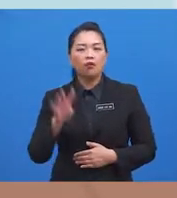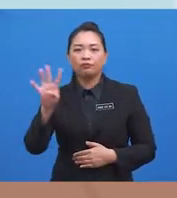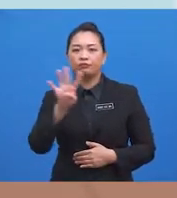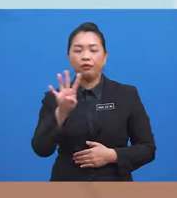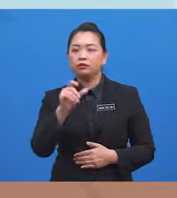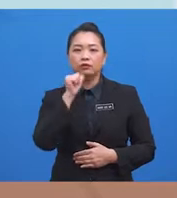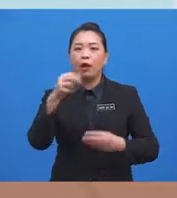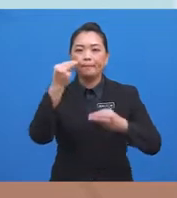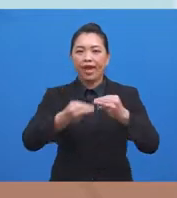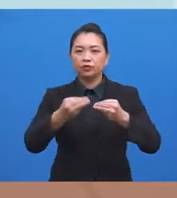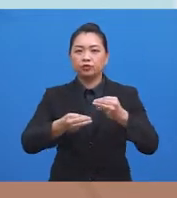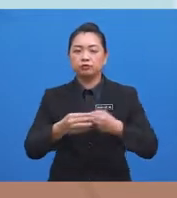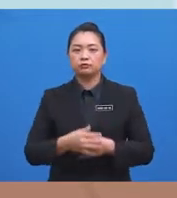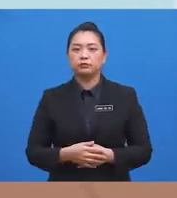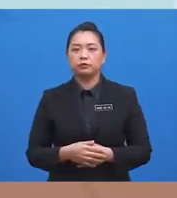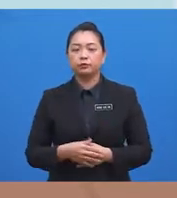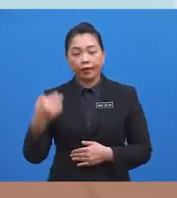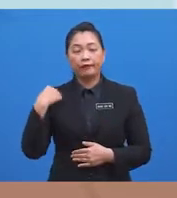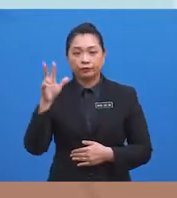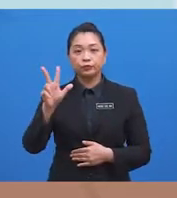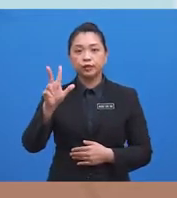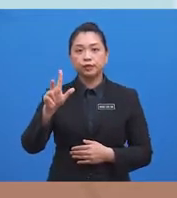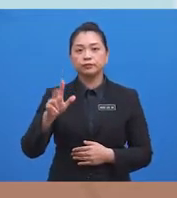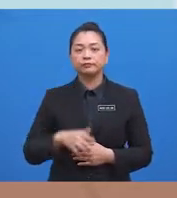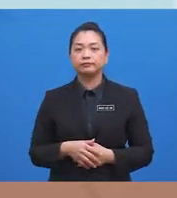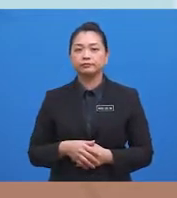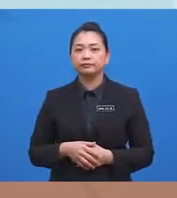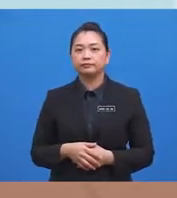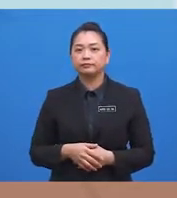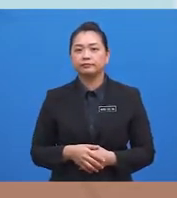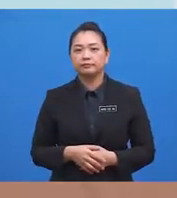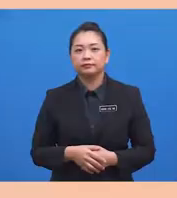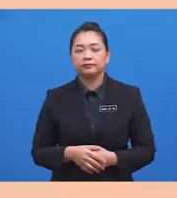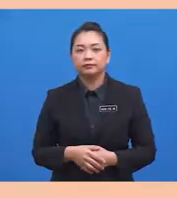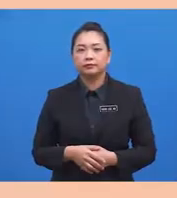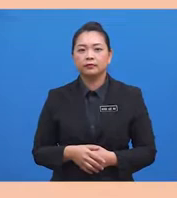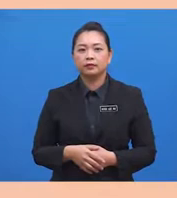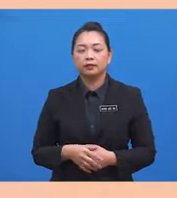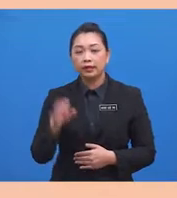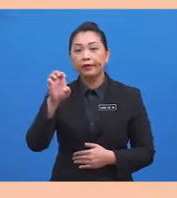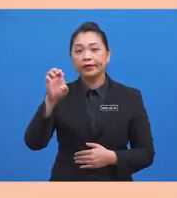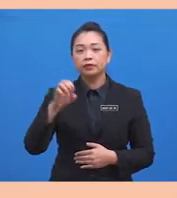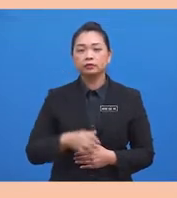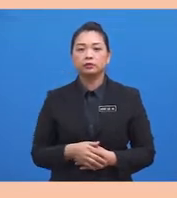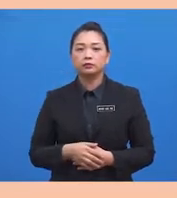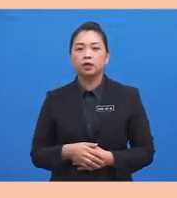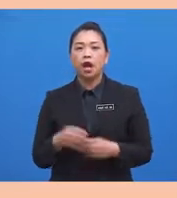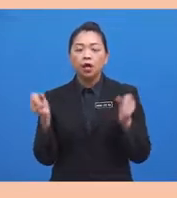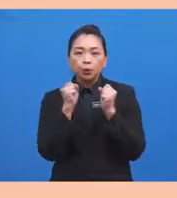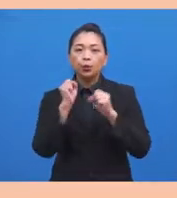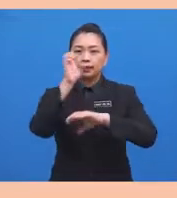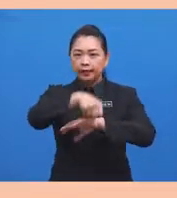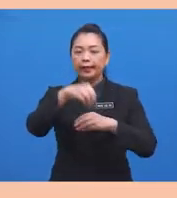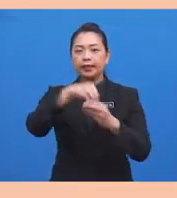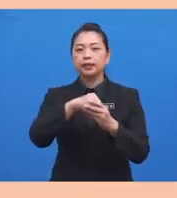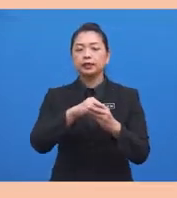to paragraph 1. We still have three more to go. Let's continue. Now for heading E, cool